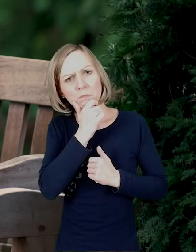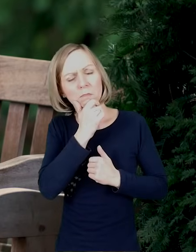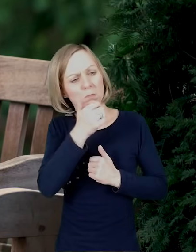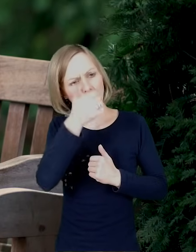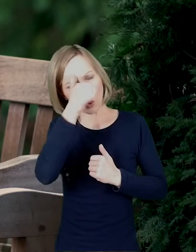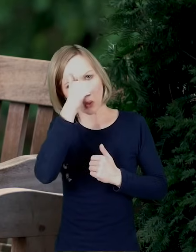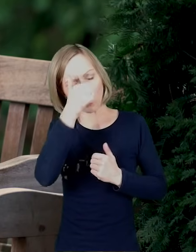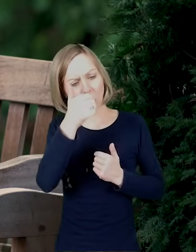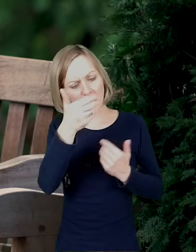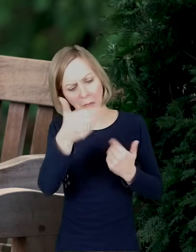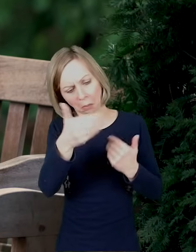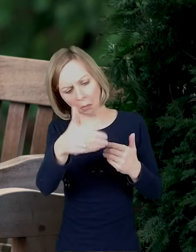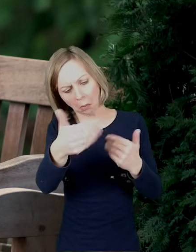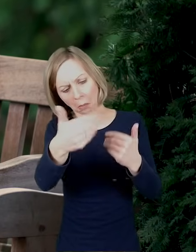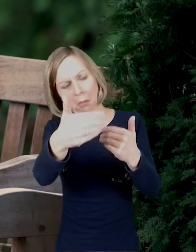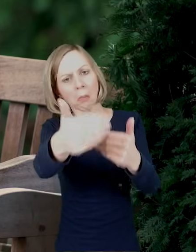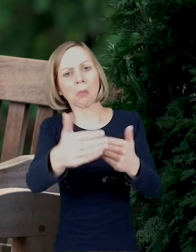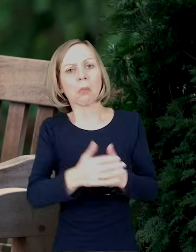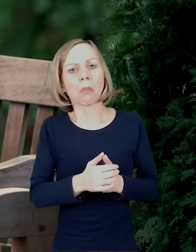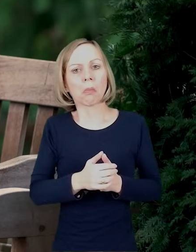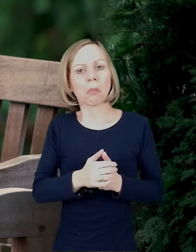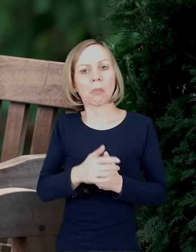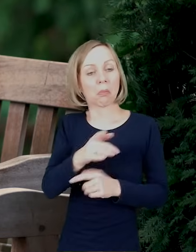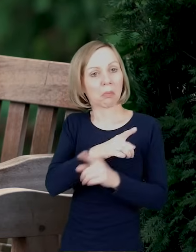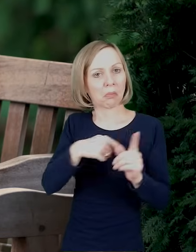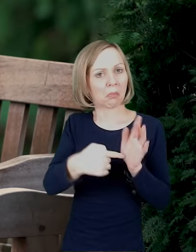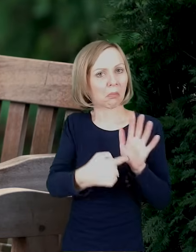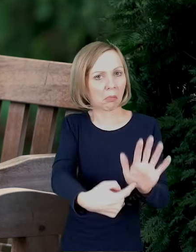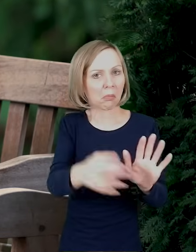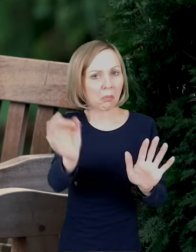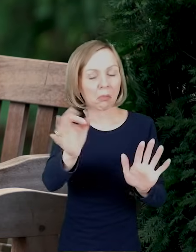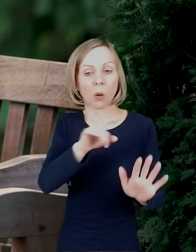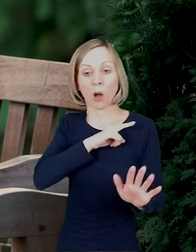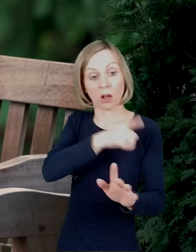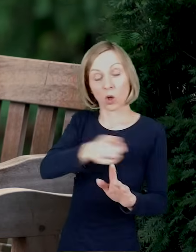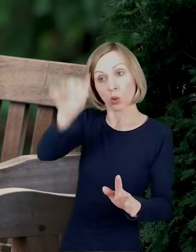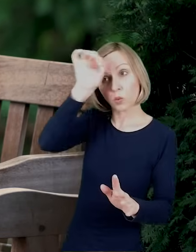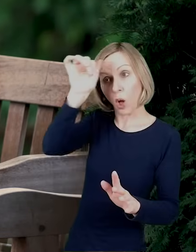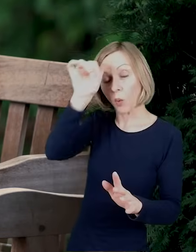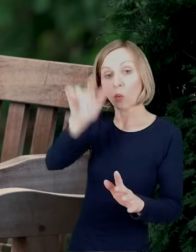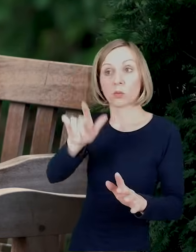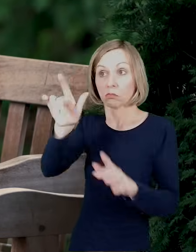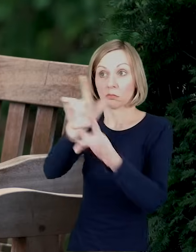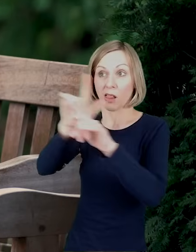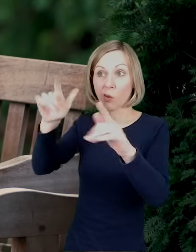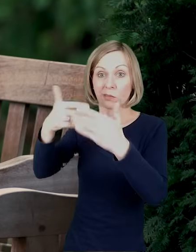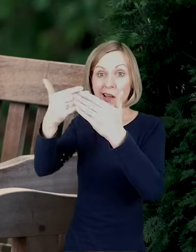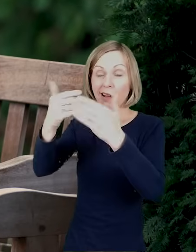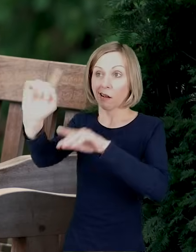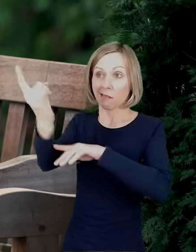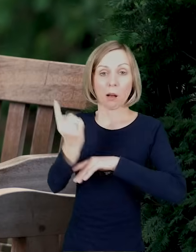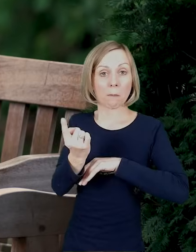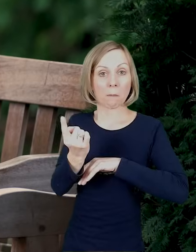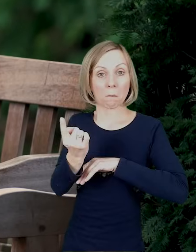Now concerning the times and seasons, brothers and sisters, you do not need to have anything written to you. For you yourselves know very well